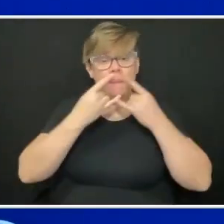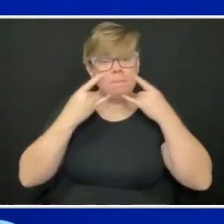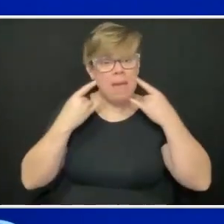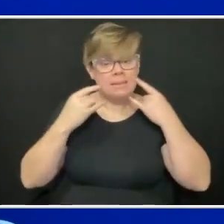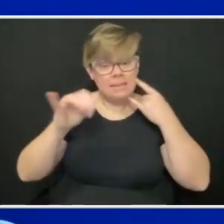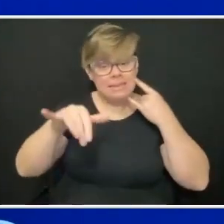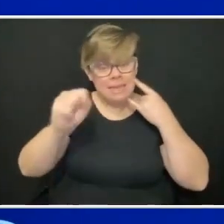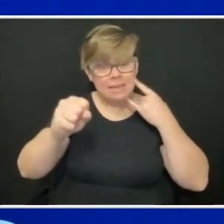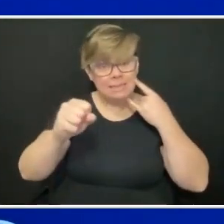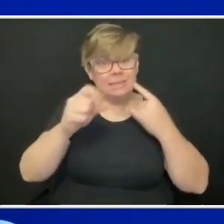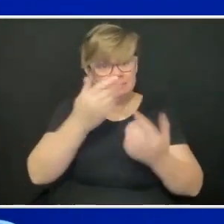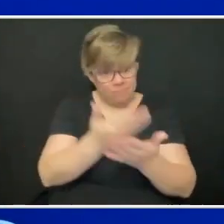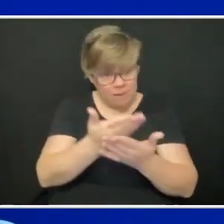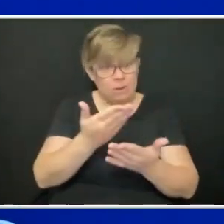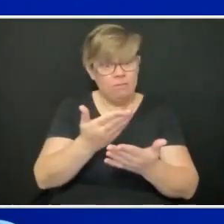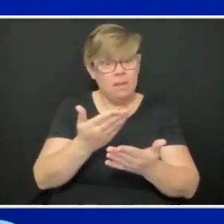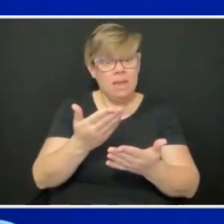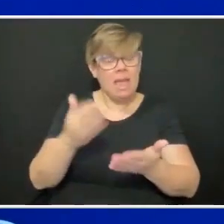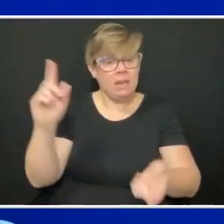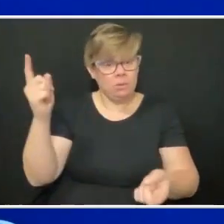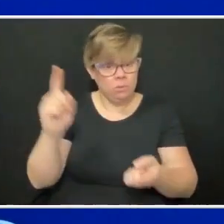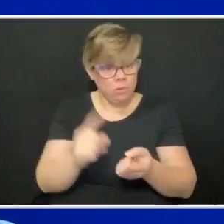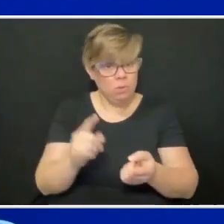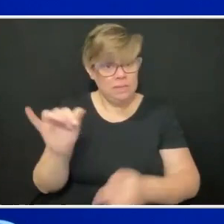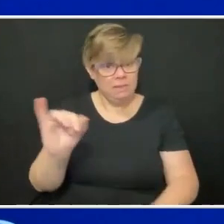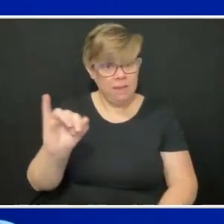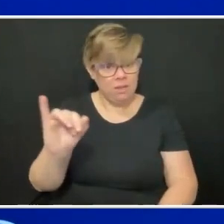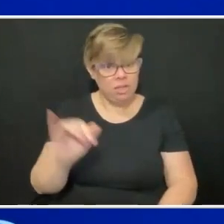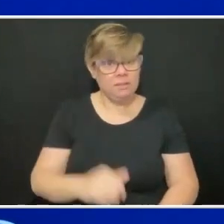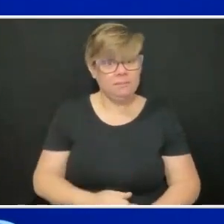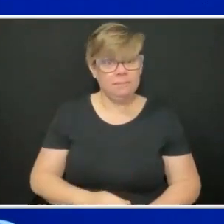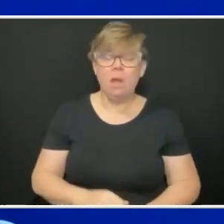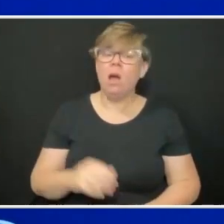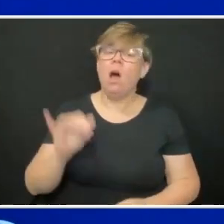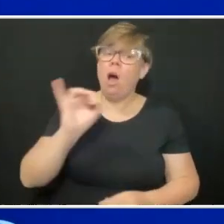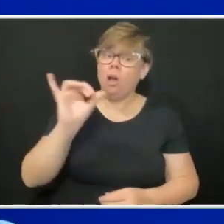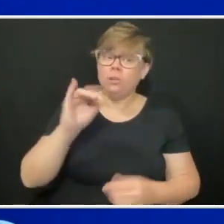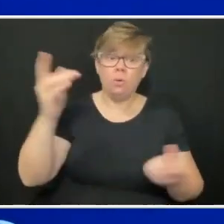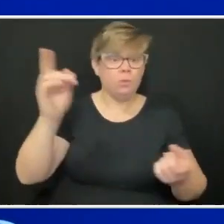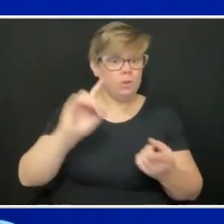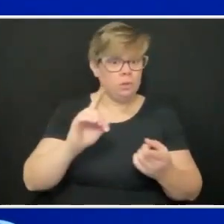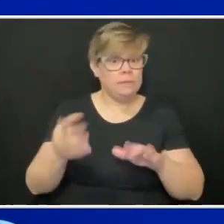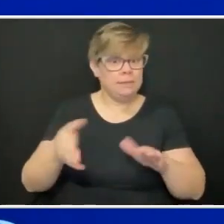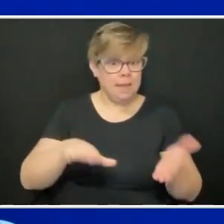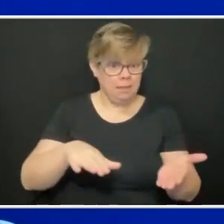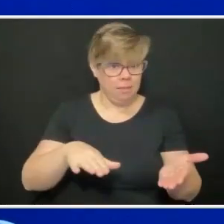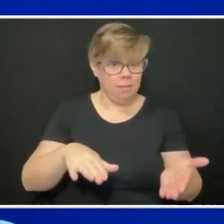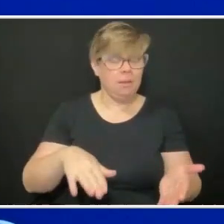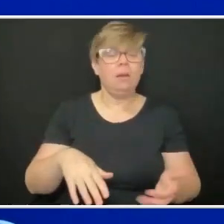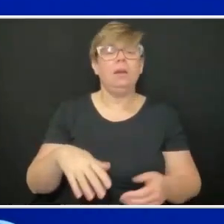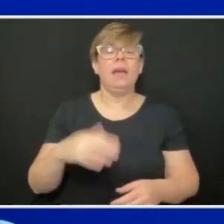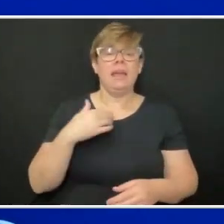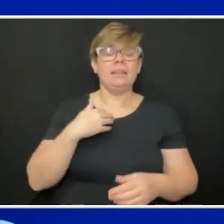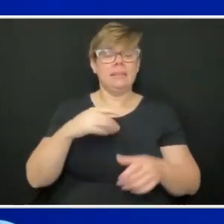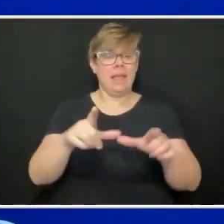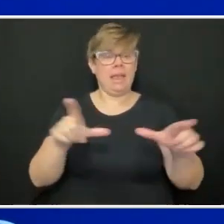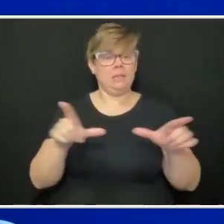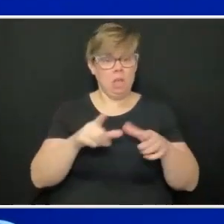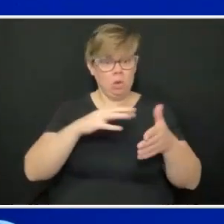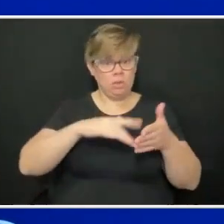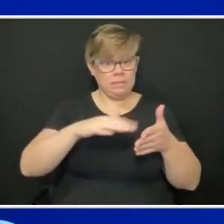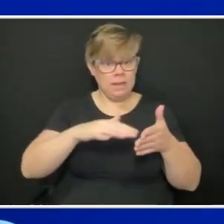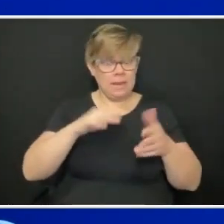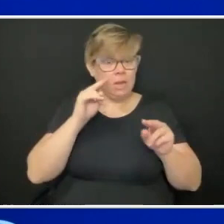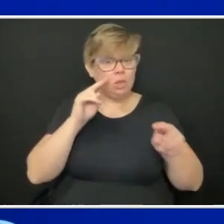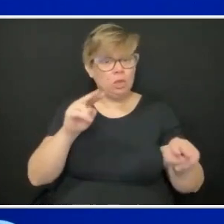of infection and therefore also rates of death. This is a local study looking at masking in